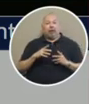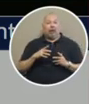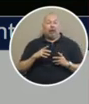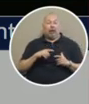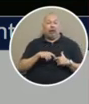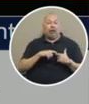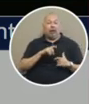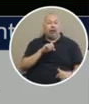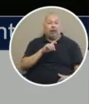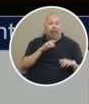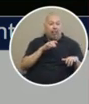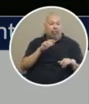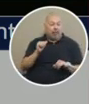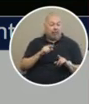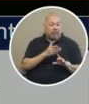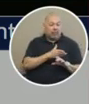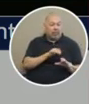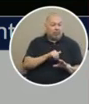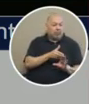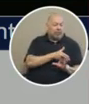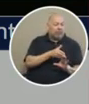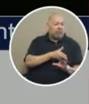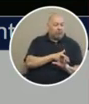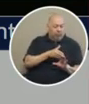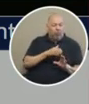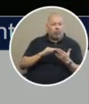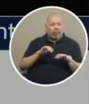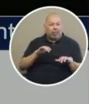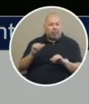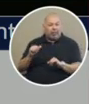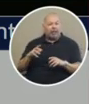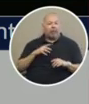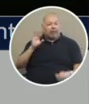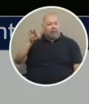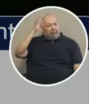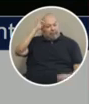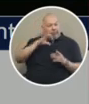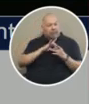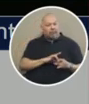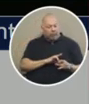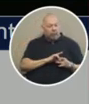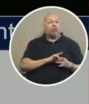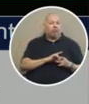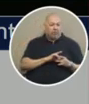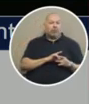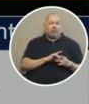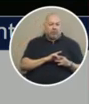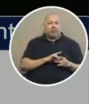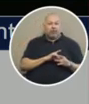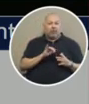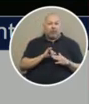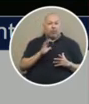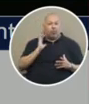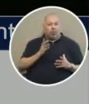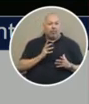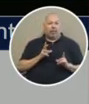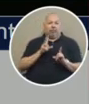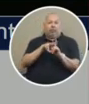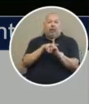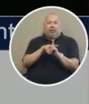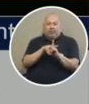leave for city employees, and we've done this before the federal legislation related to the additional leave that's been or will be